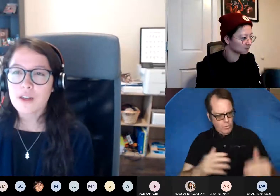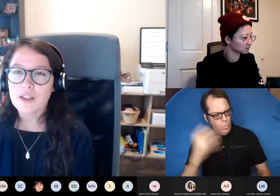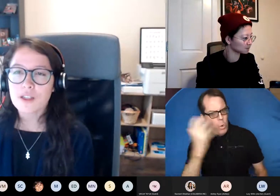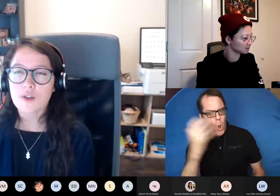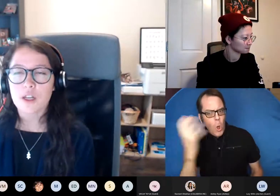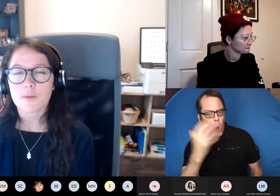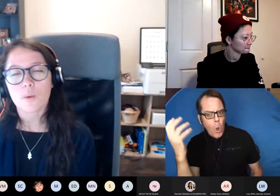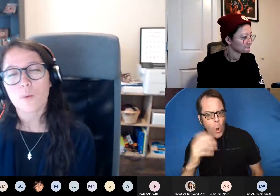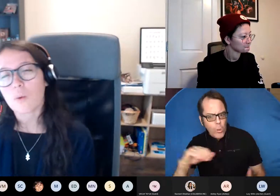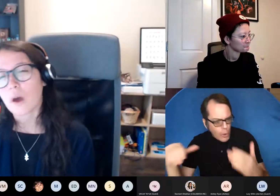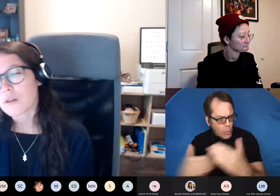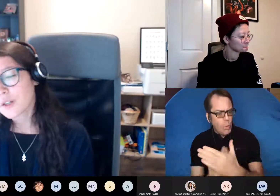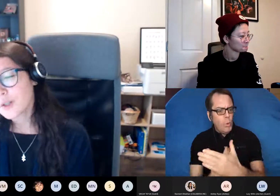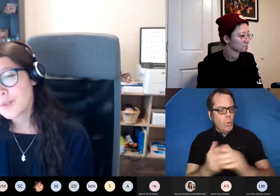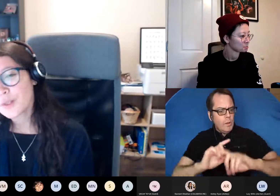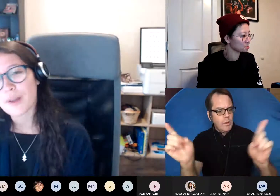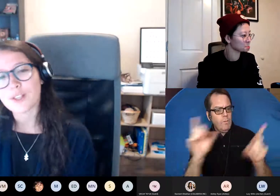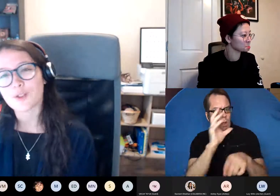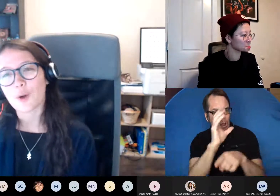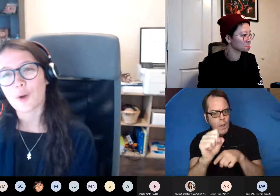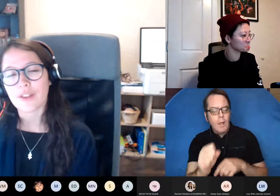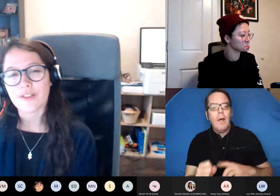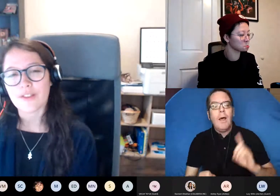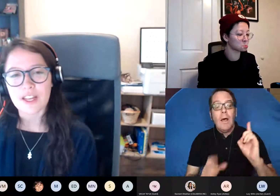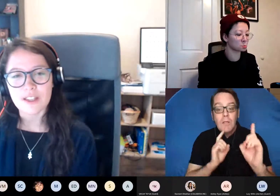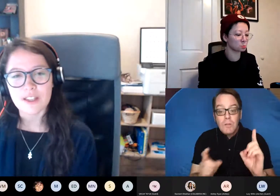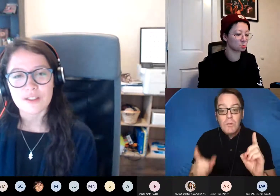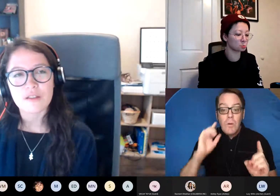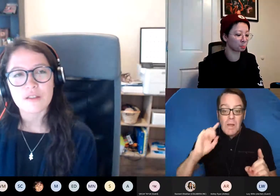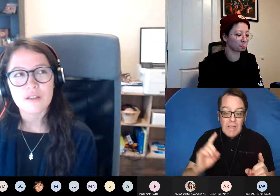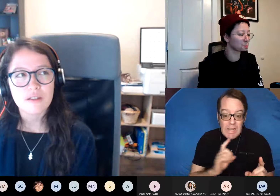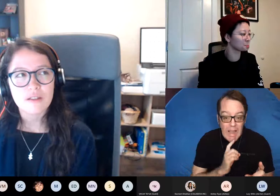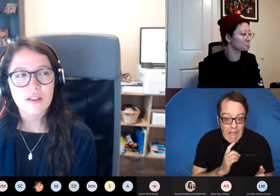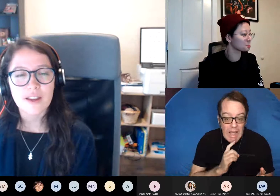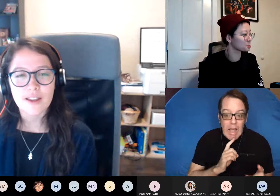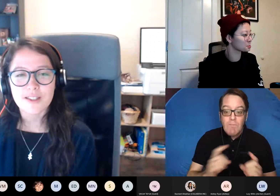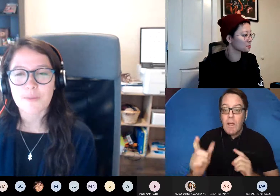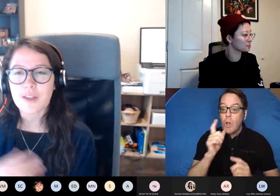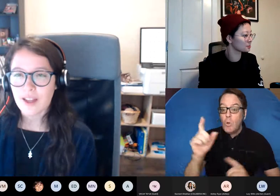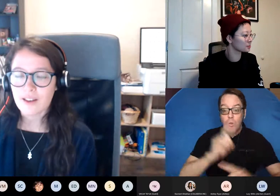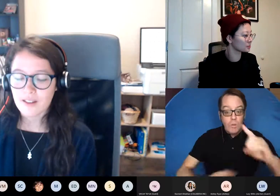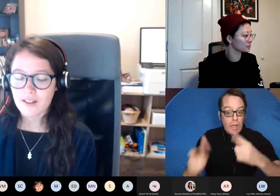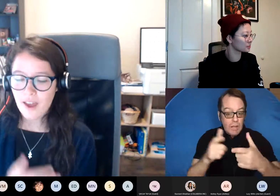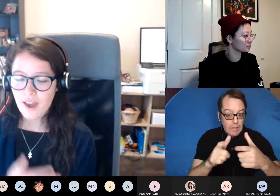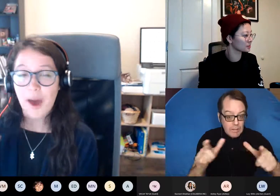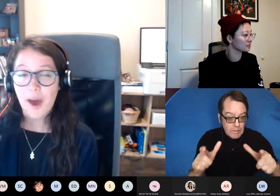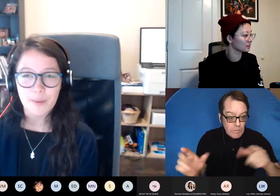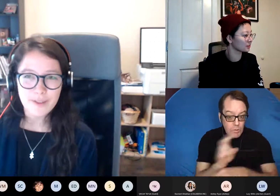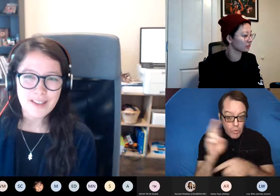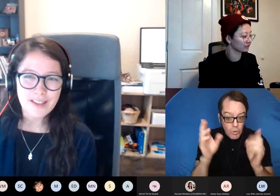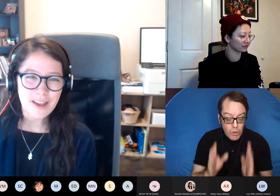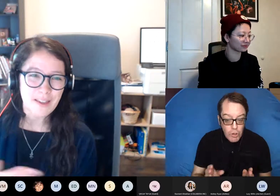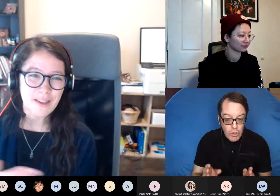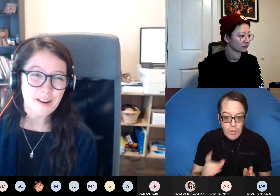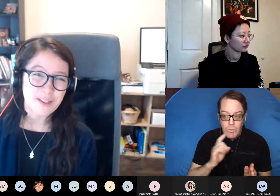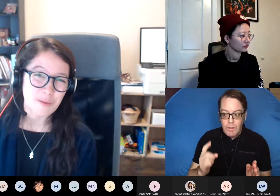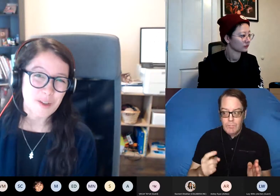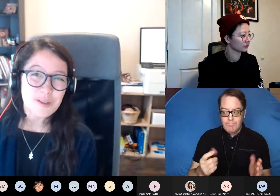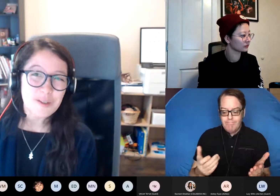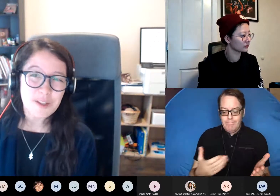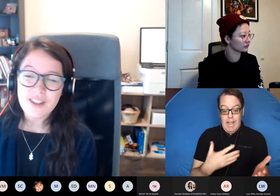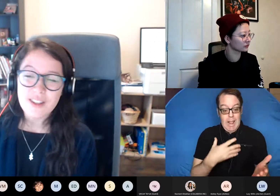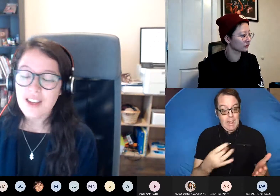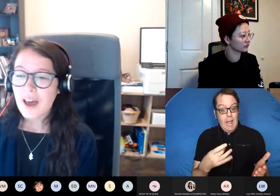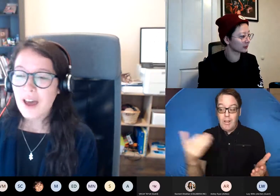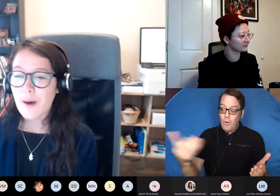I don't know that it's incredibly welcomed, but I don't think that it is. It's something that happens and they're